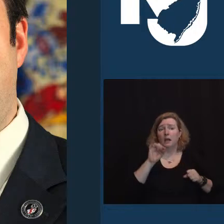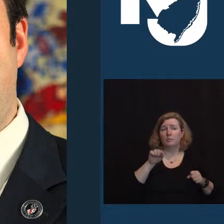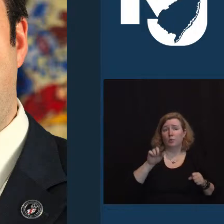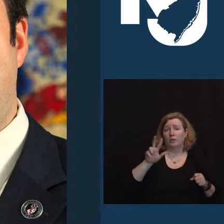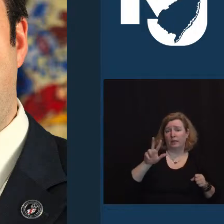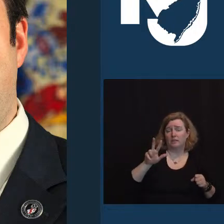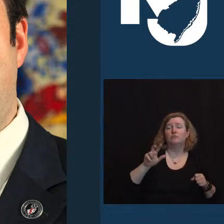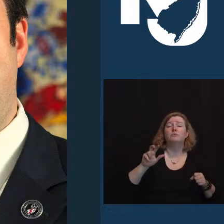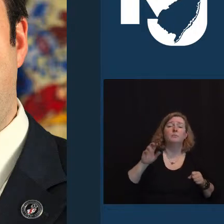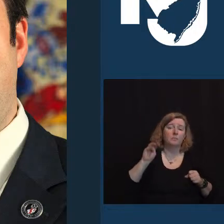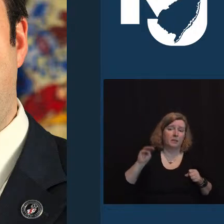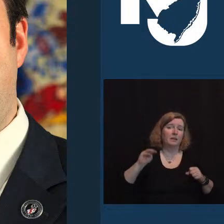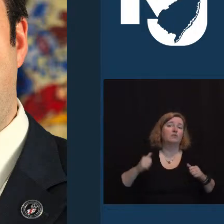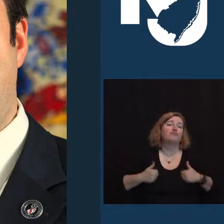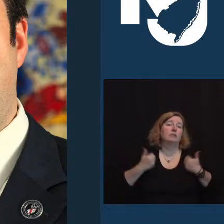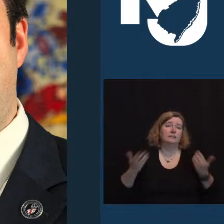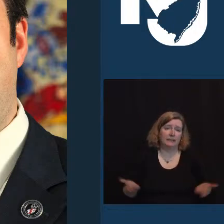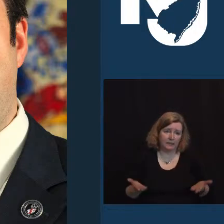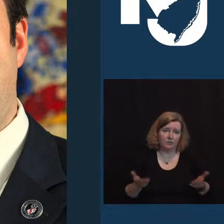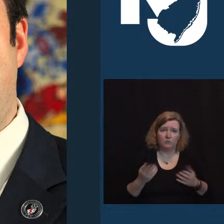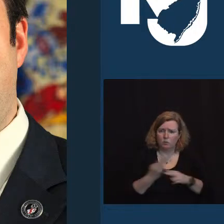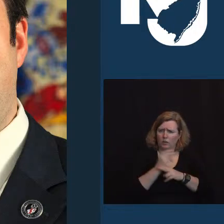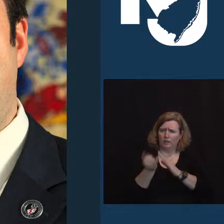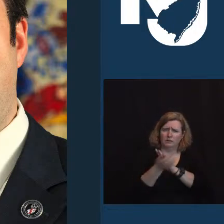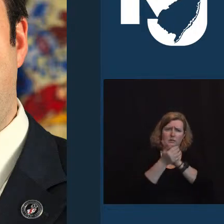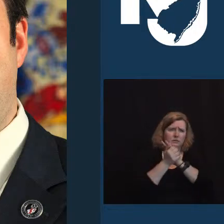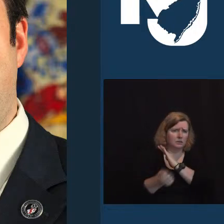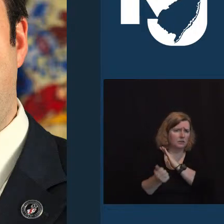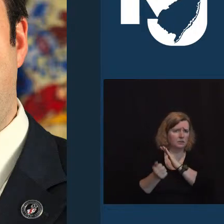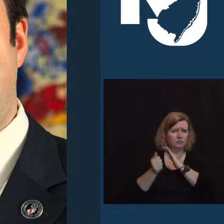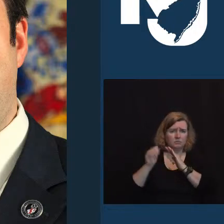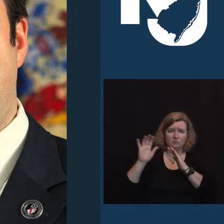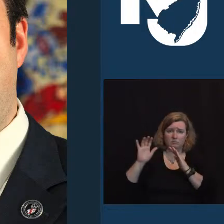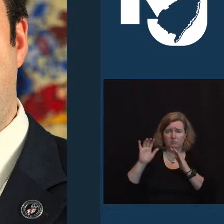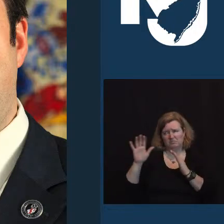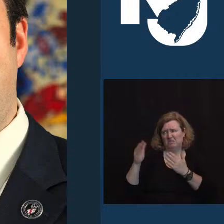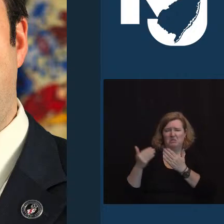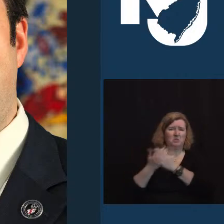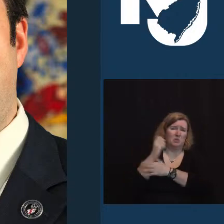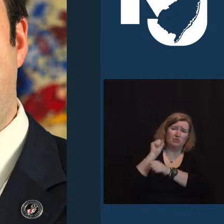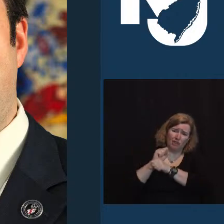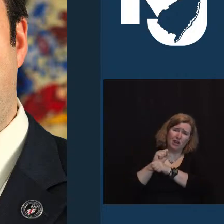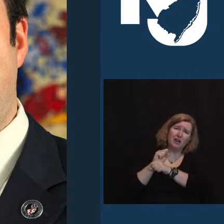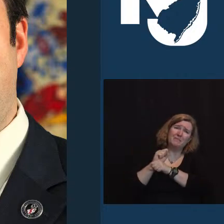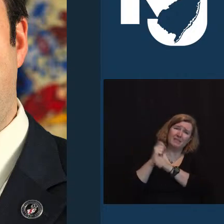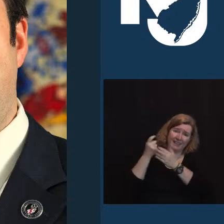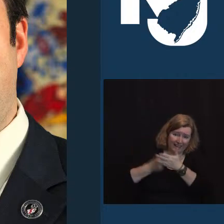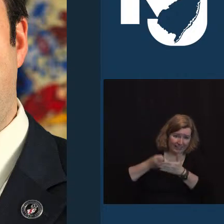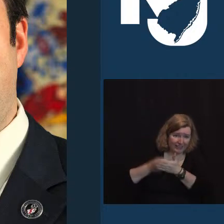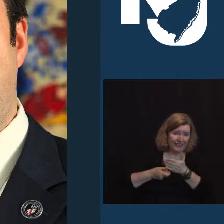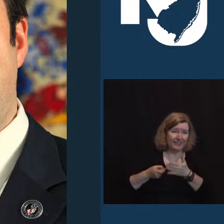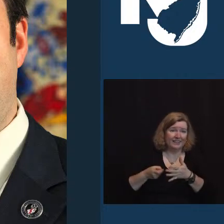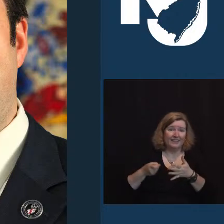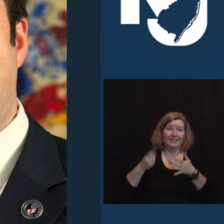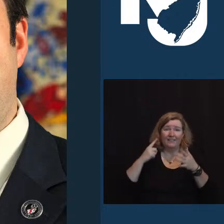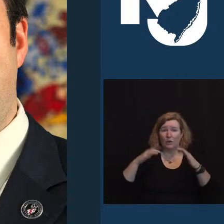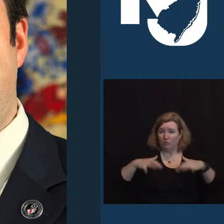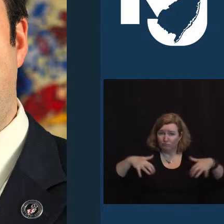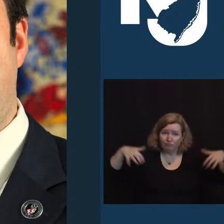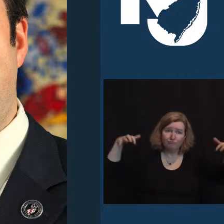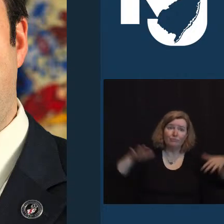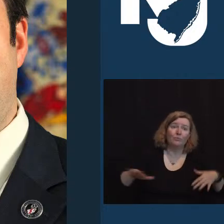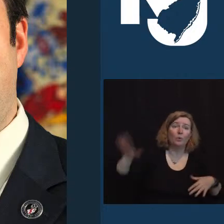protect players, officials, staff, and millions of hockey fans in NHL arenas across North America. So to you,